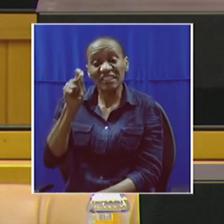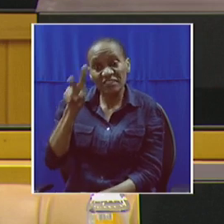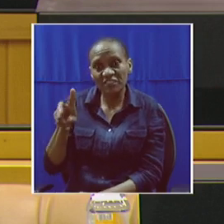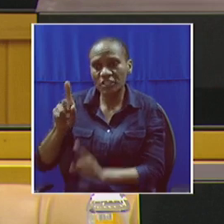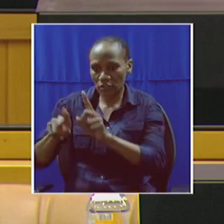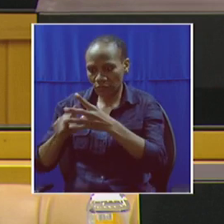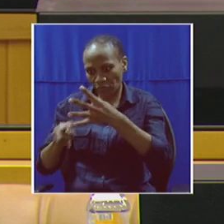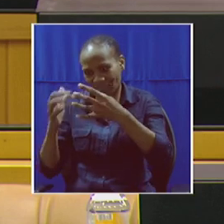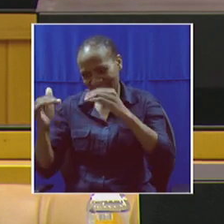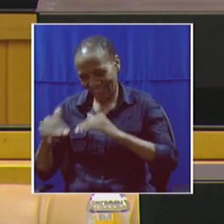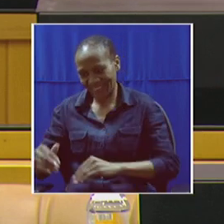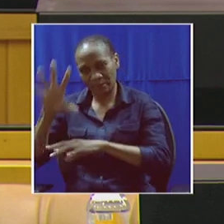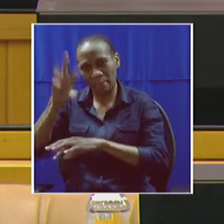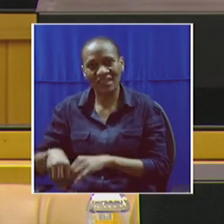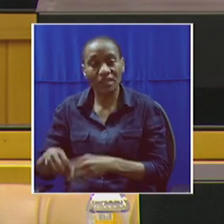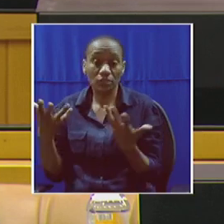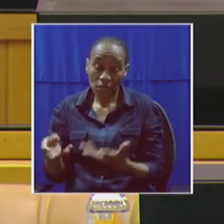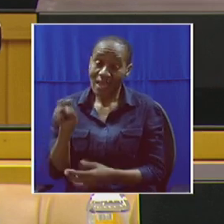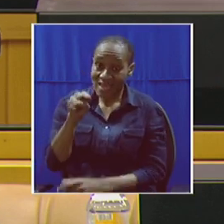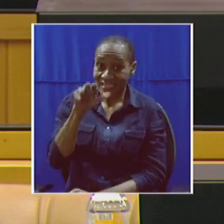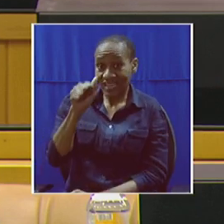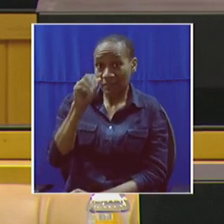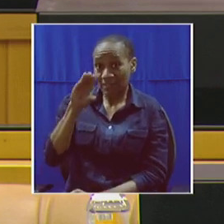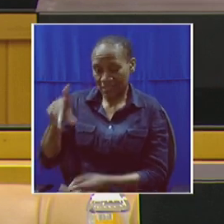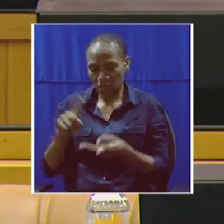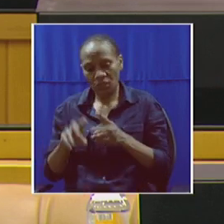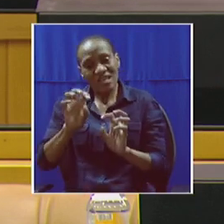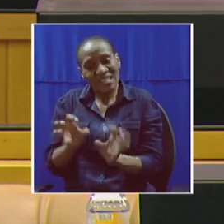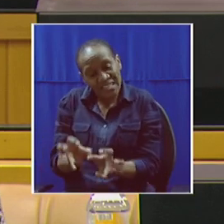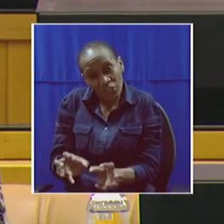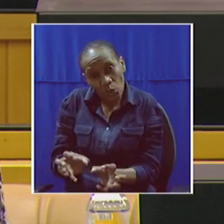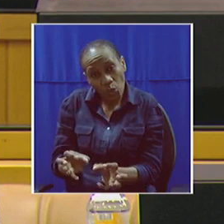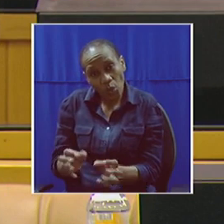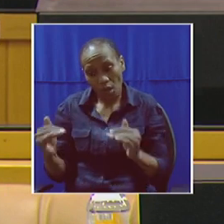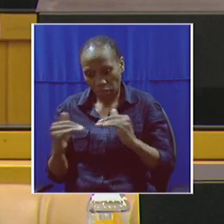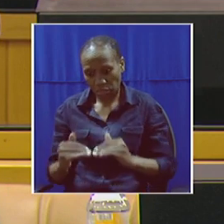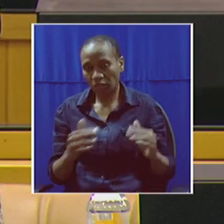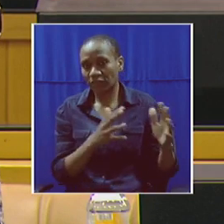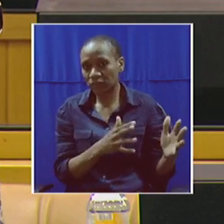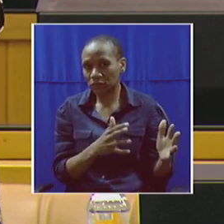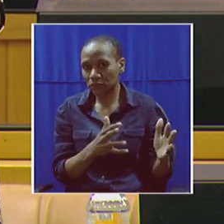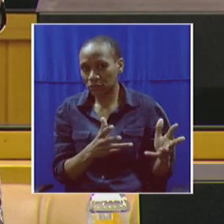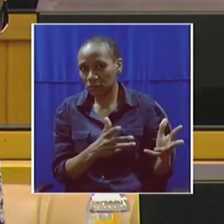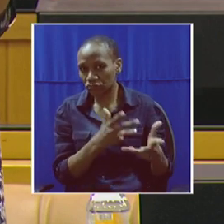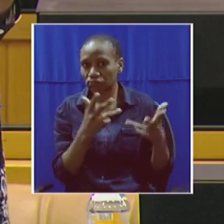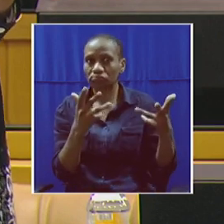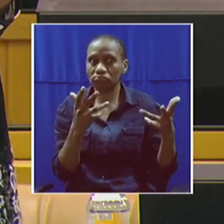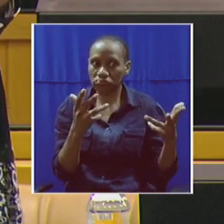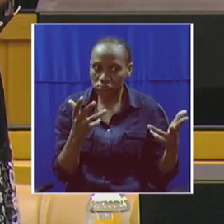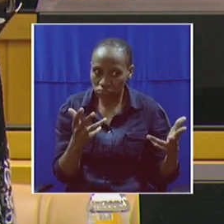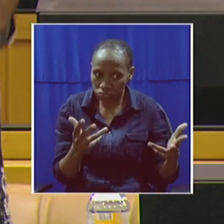channels that the sabc or radio channel Radio er er